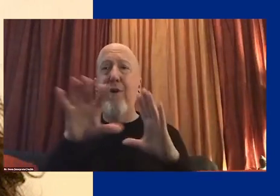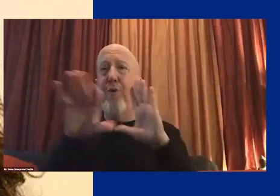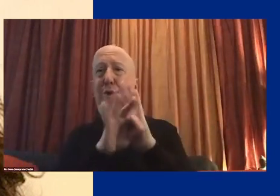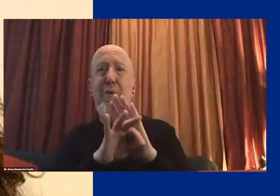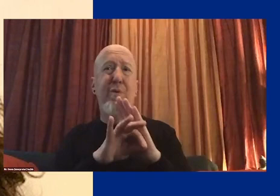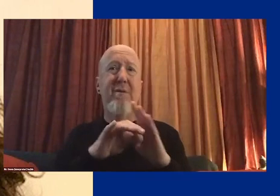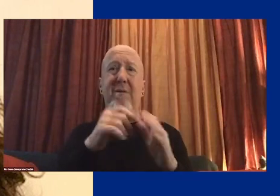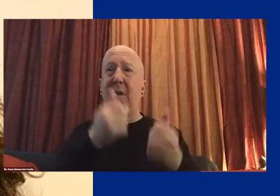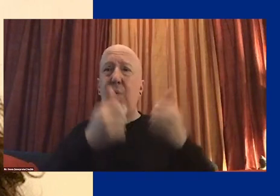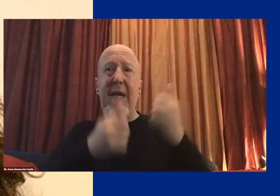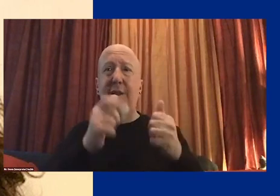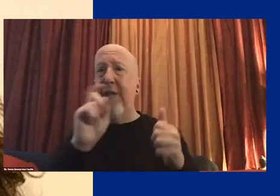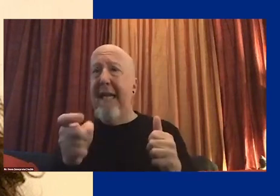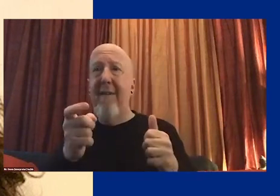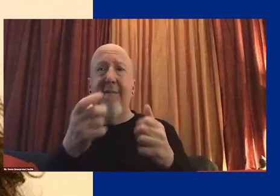of how things went.